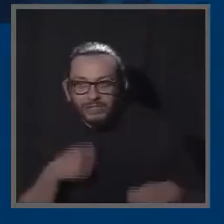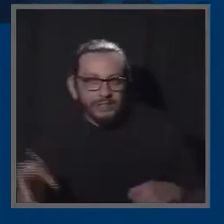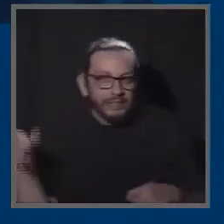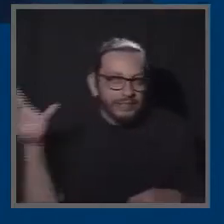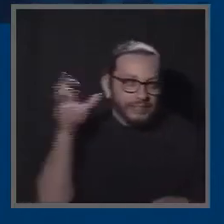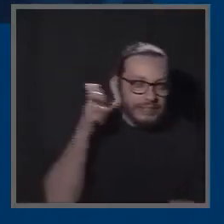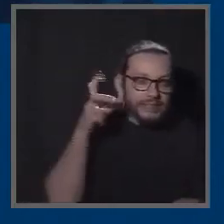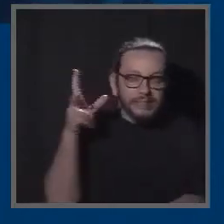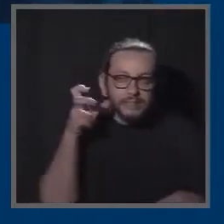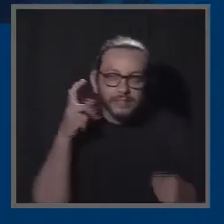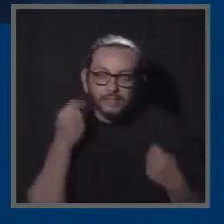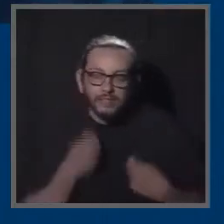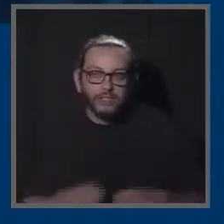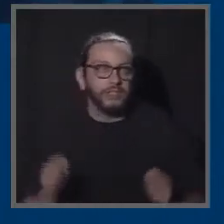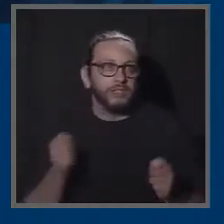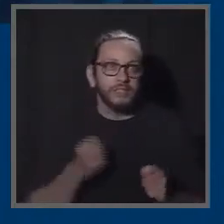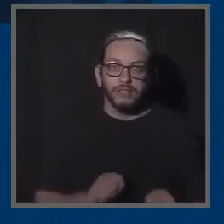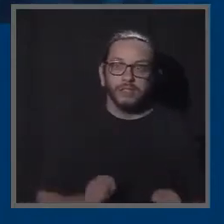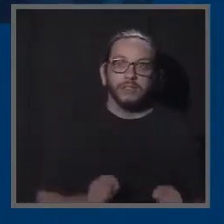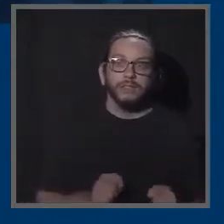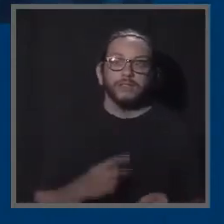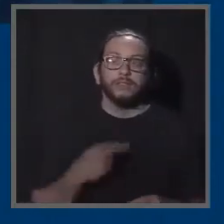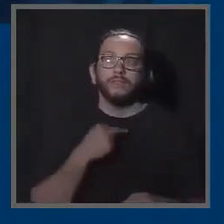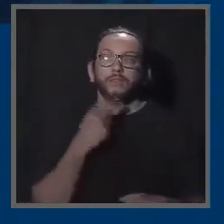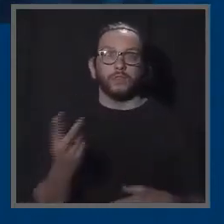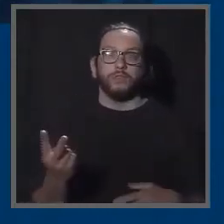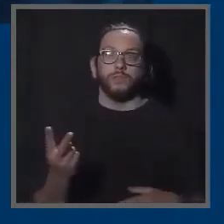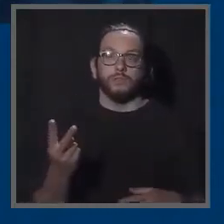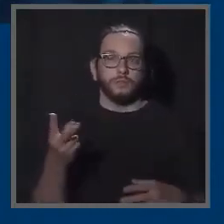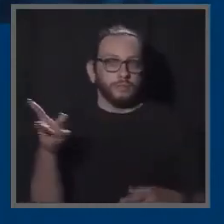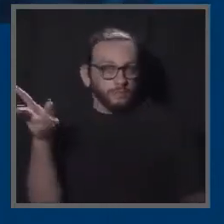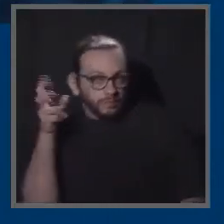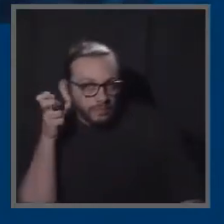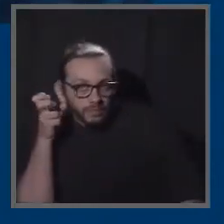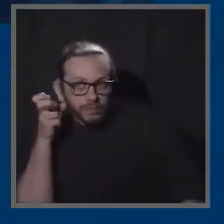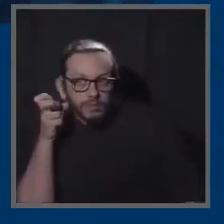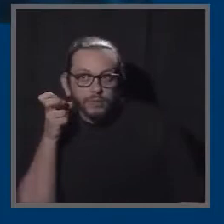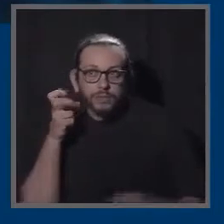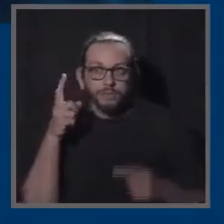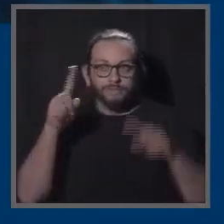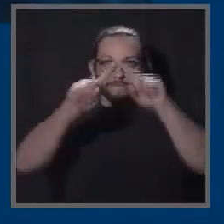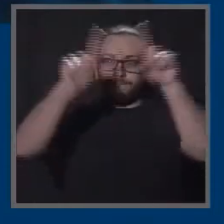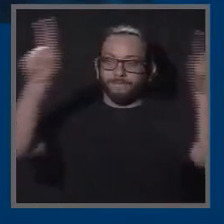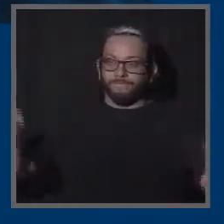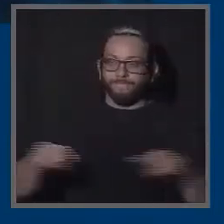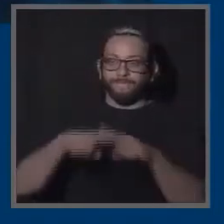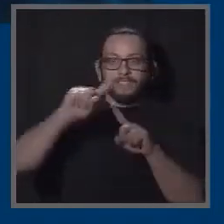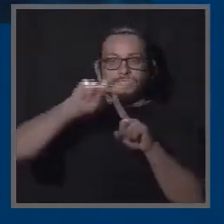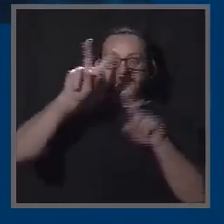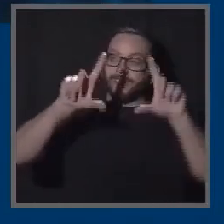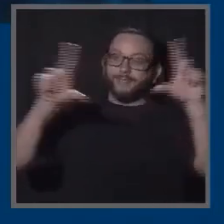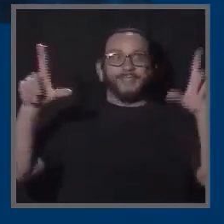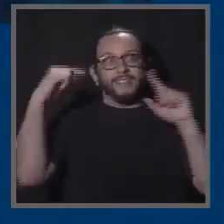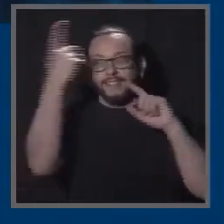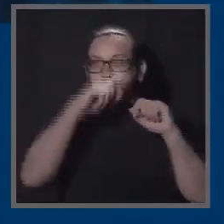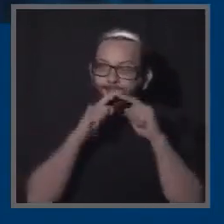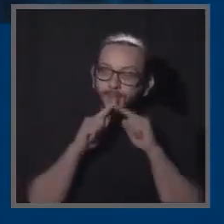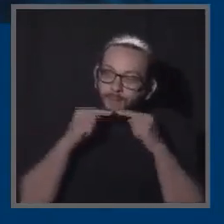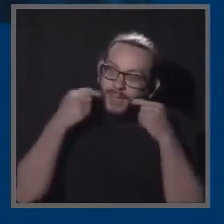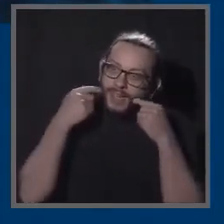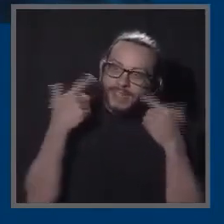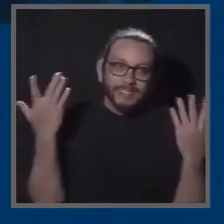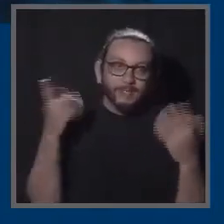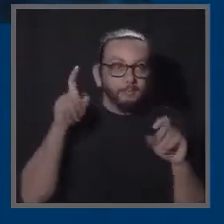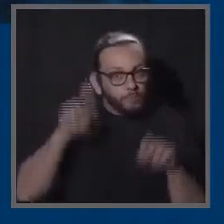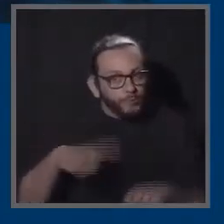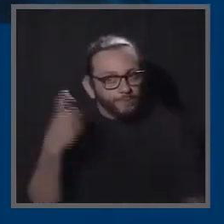stage. I mean, as a voice, not only as a picture. I will give you the floor when this is solved to